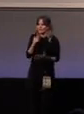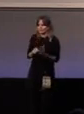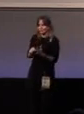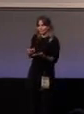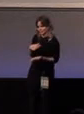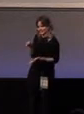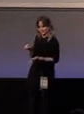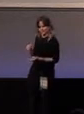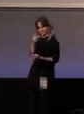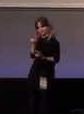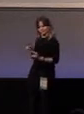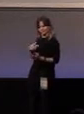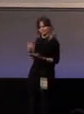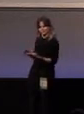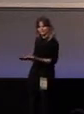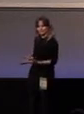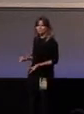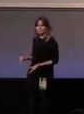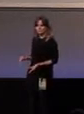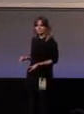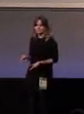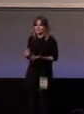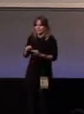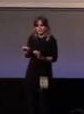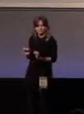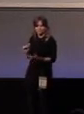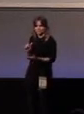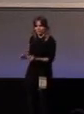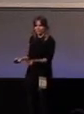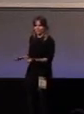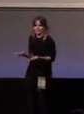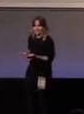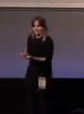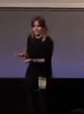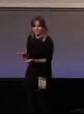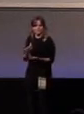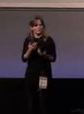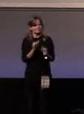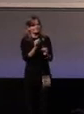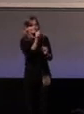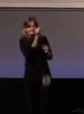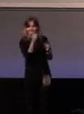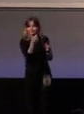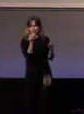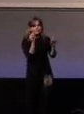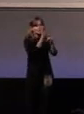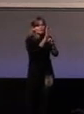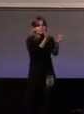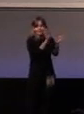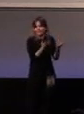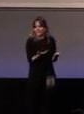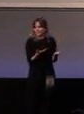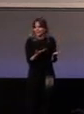studay en epidoot zelfde dat is nu goed future before is zo